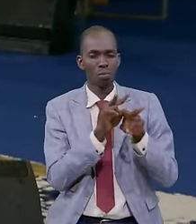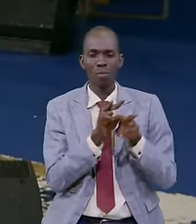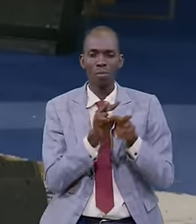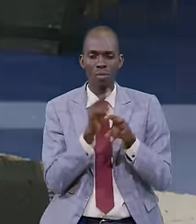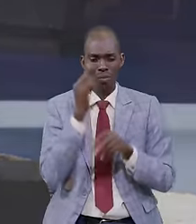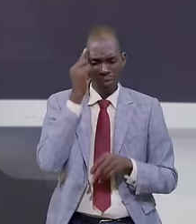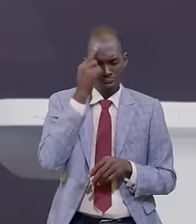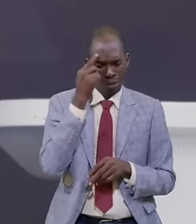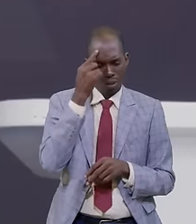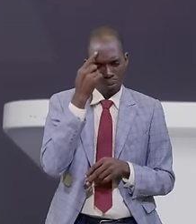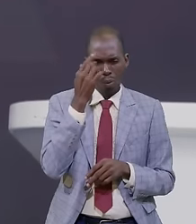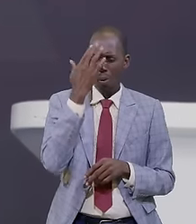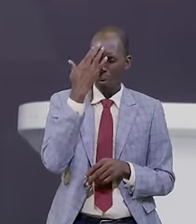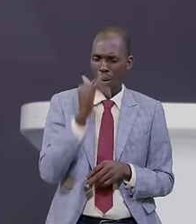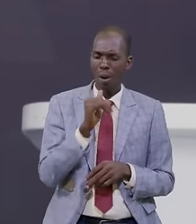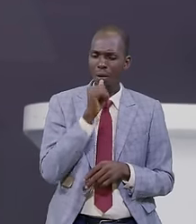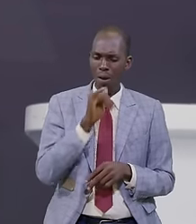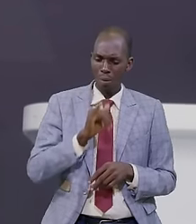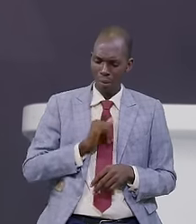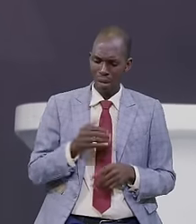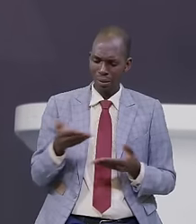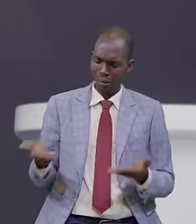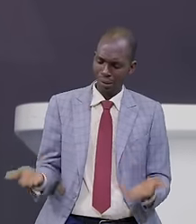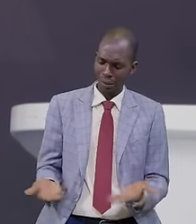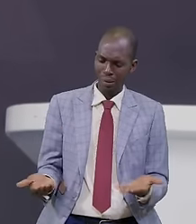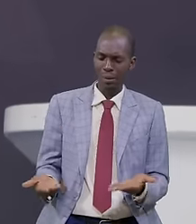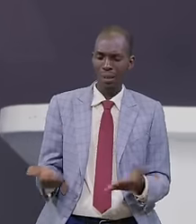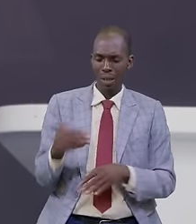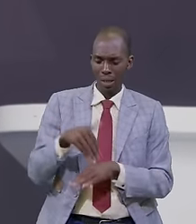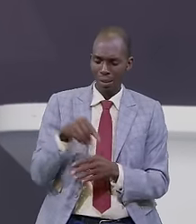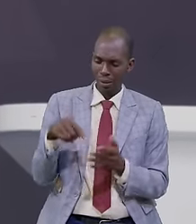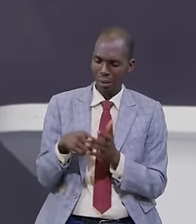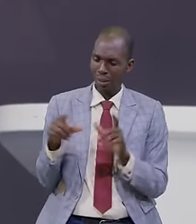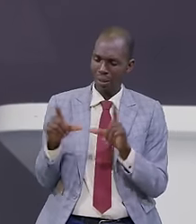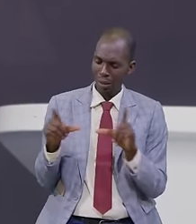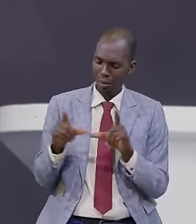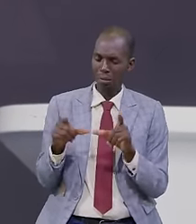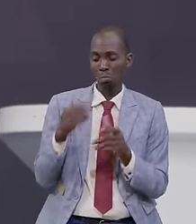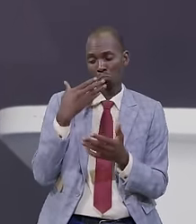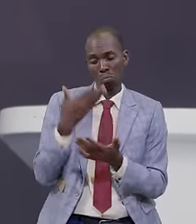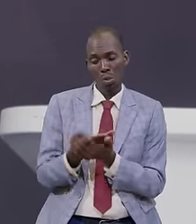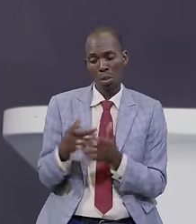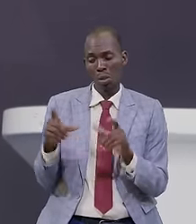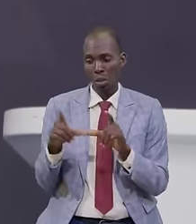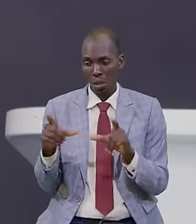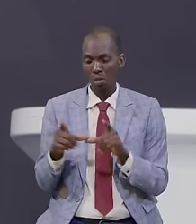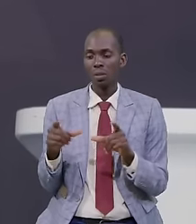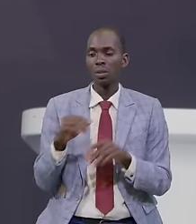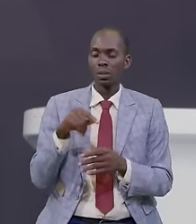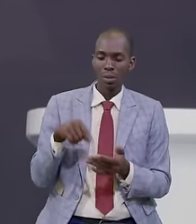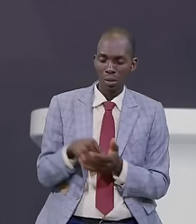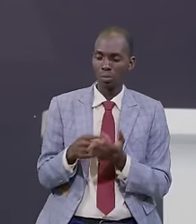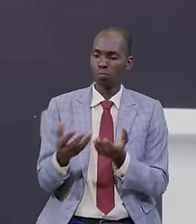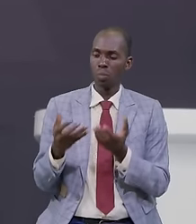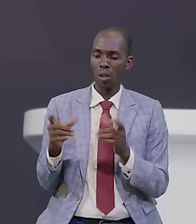been at this level, a good level, a profitable level, a desirable level all this time? Because